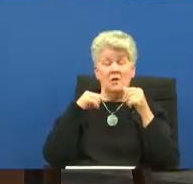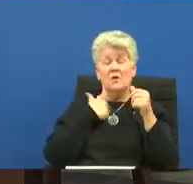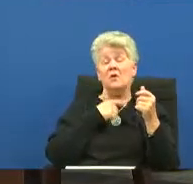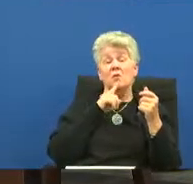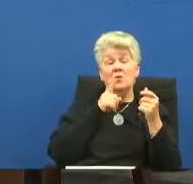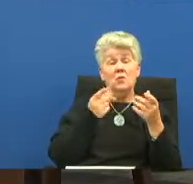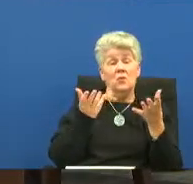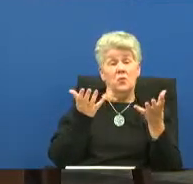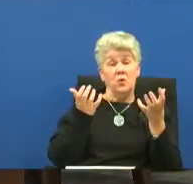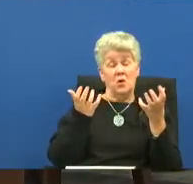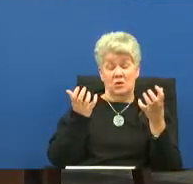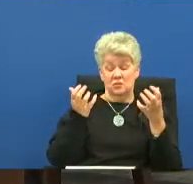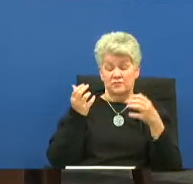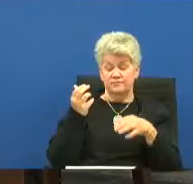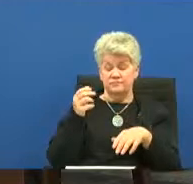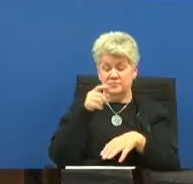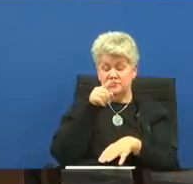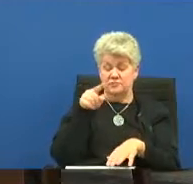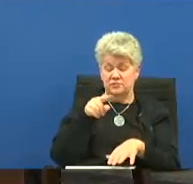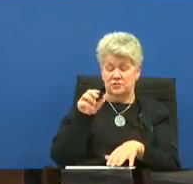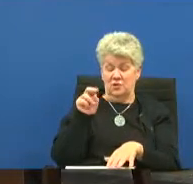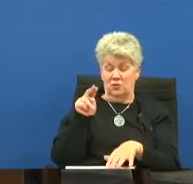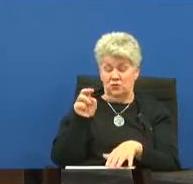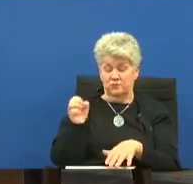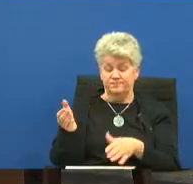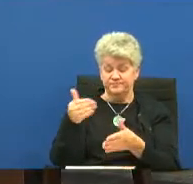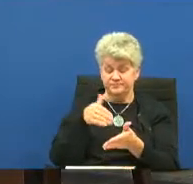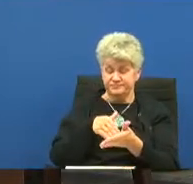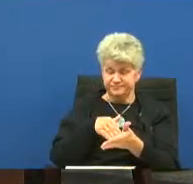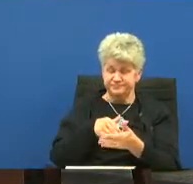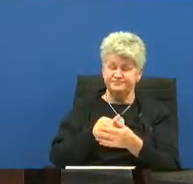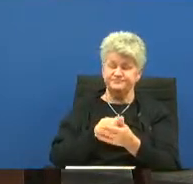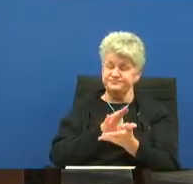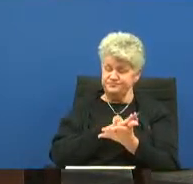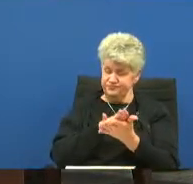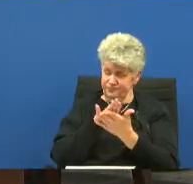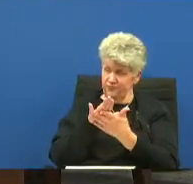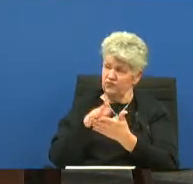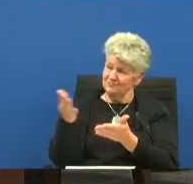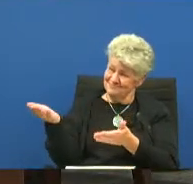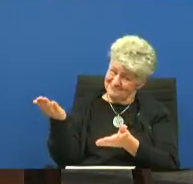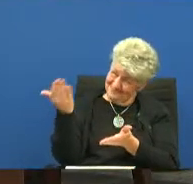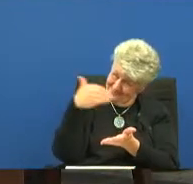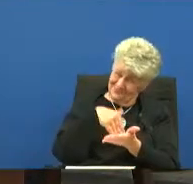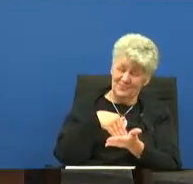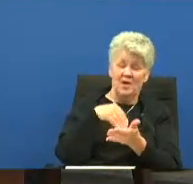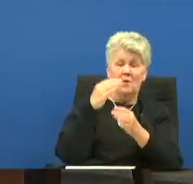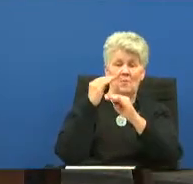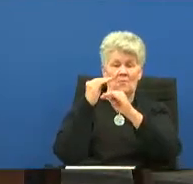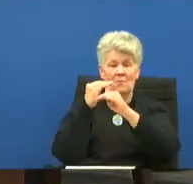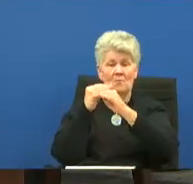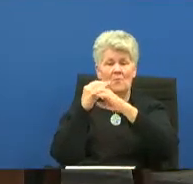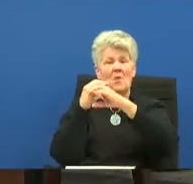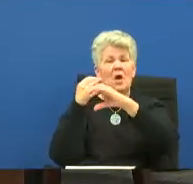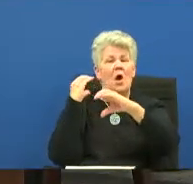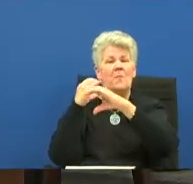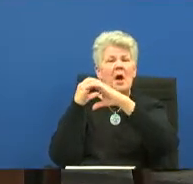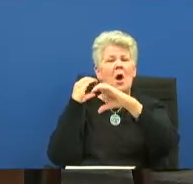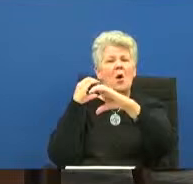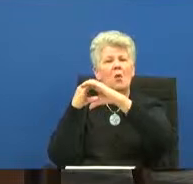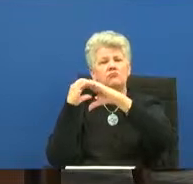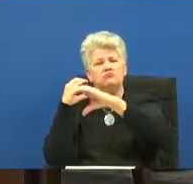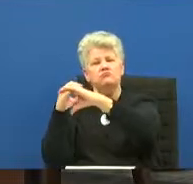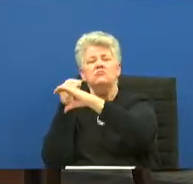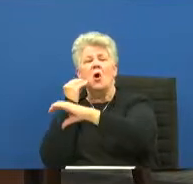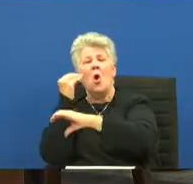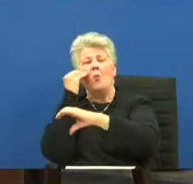is have this rezoned so that we can roll in some mobile homes. There will be 26 homes in the park. They will be available